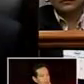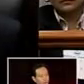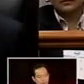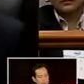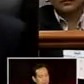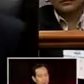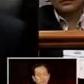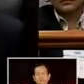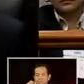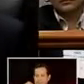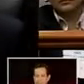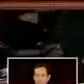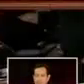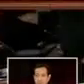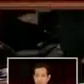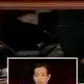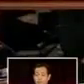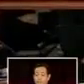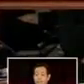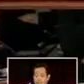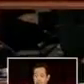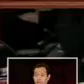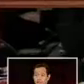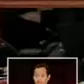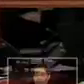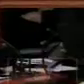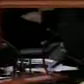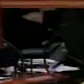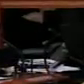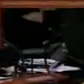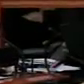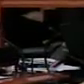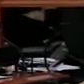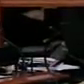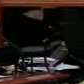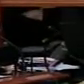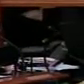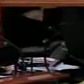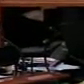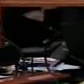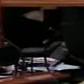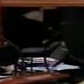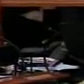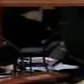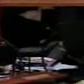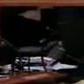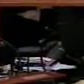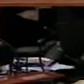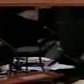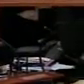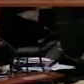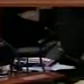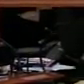eroded. Precisely. That's what I was pointing out. Yun po yung practice. Yun po yung actual na nangyari. Pero hindi po siya